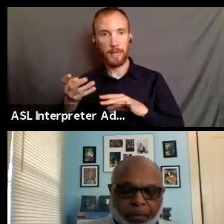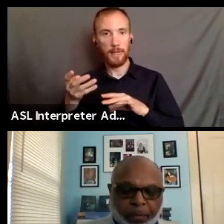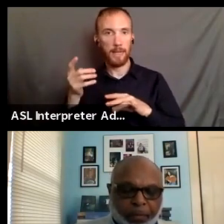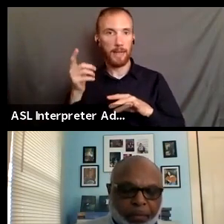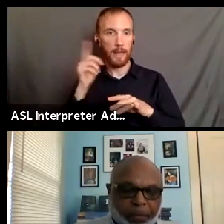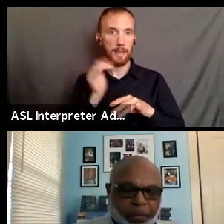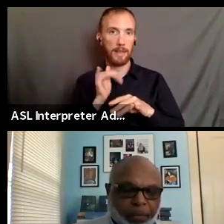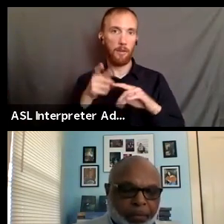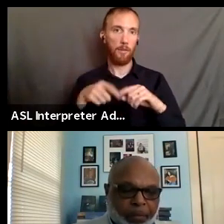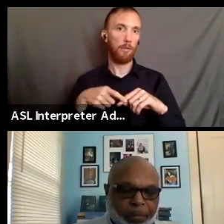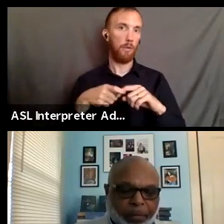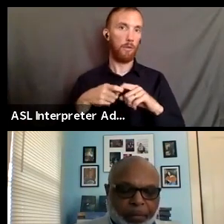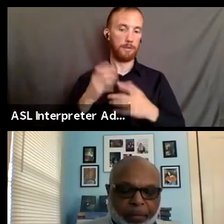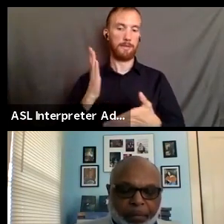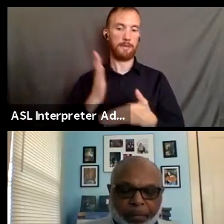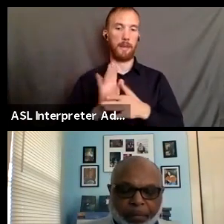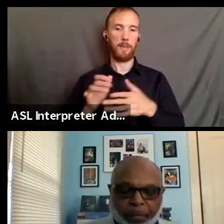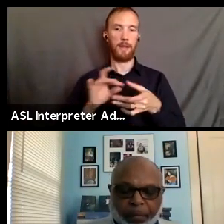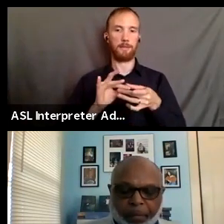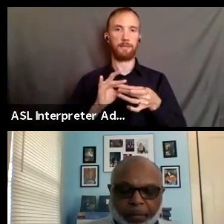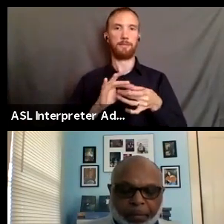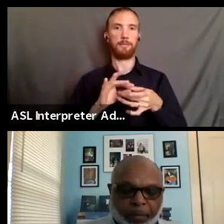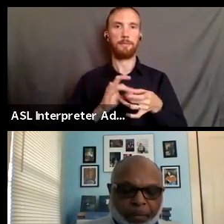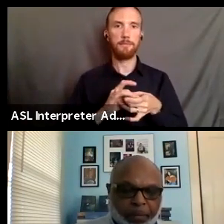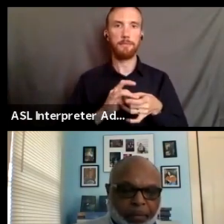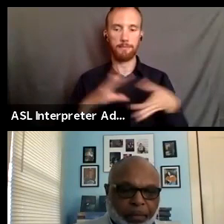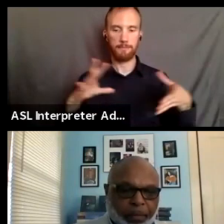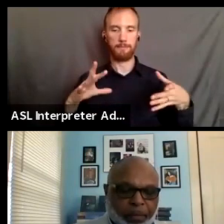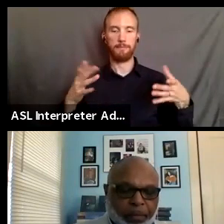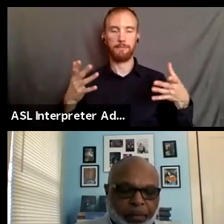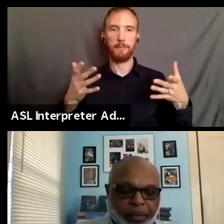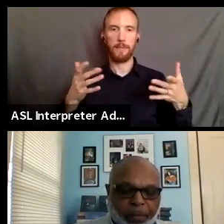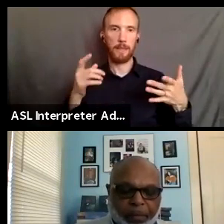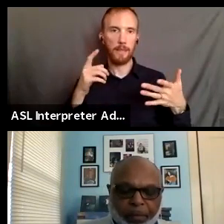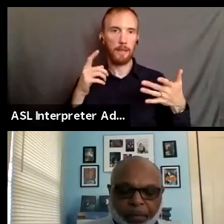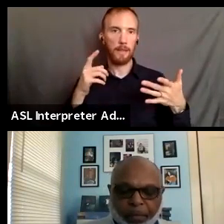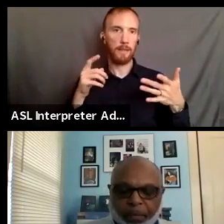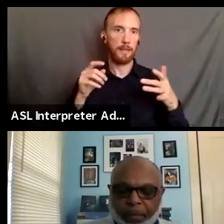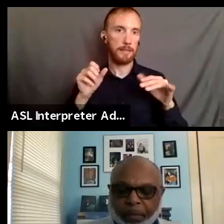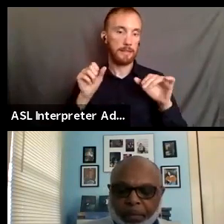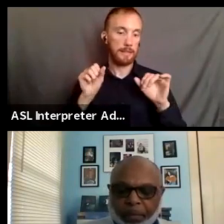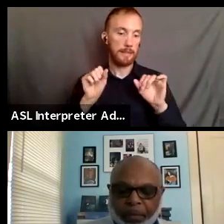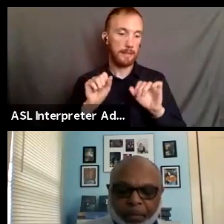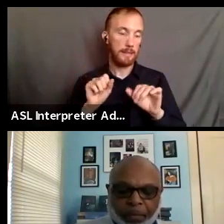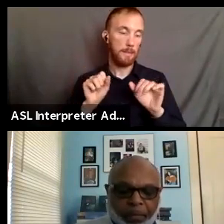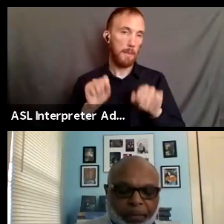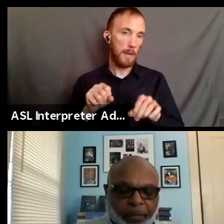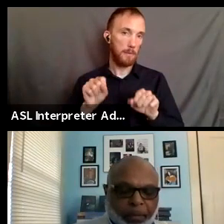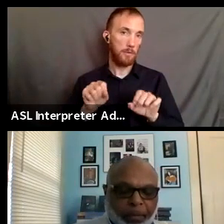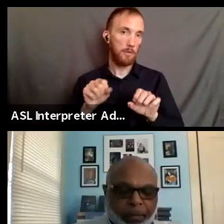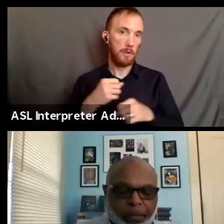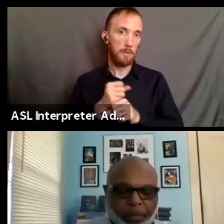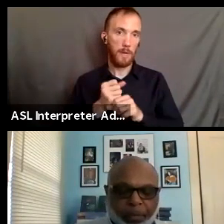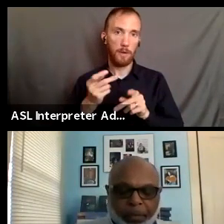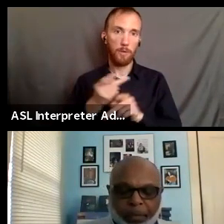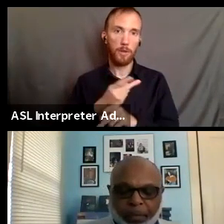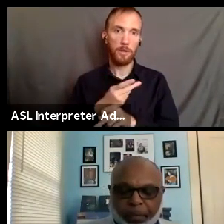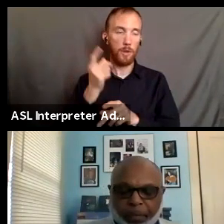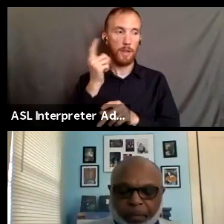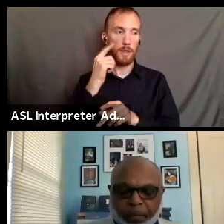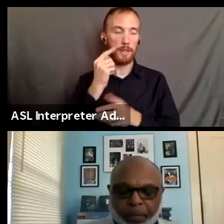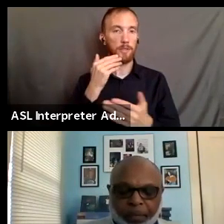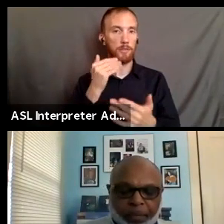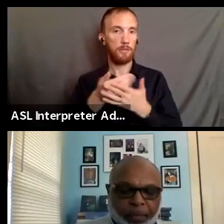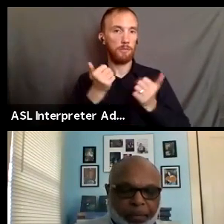case reversed um and so i'm glad that this conversation has led attention to improving the sro program